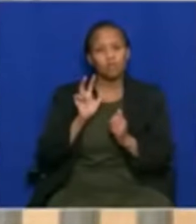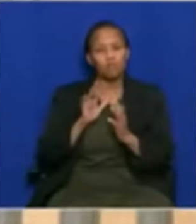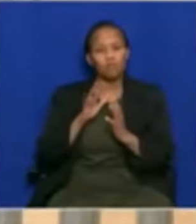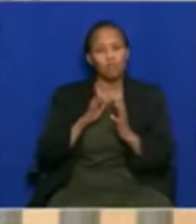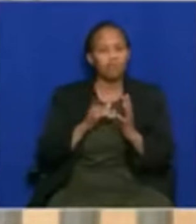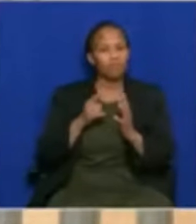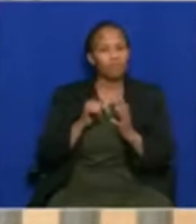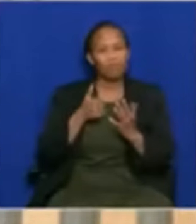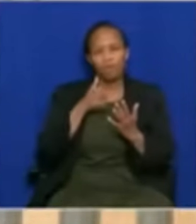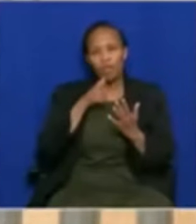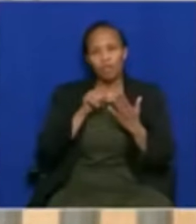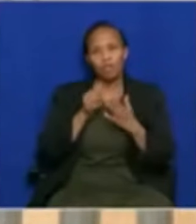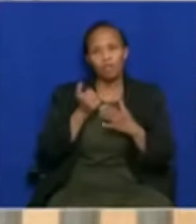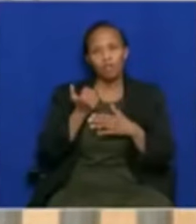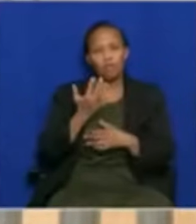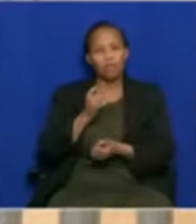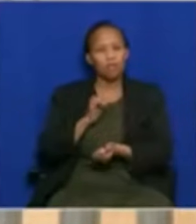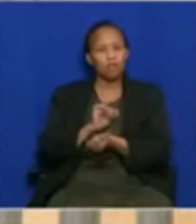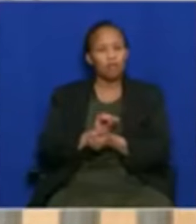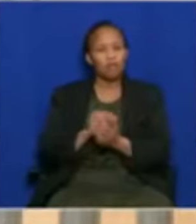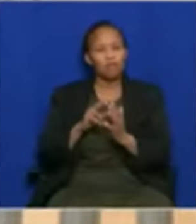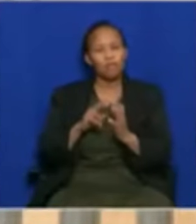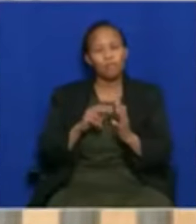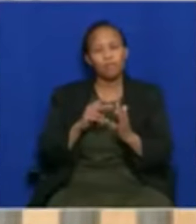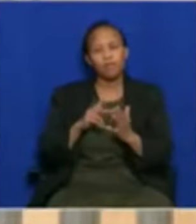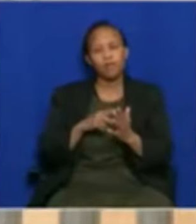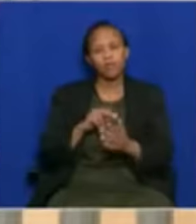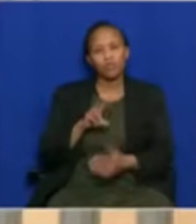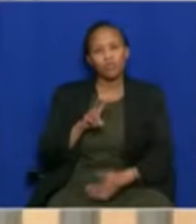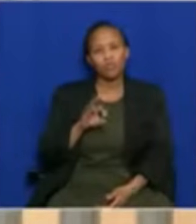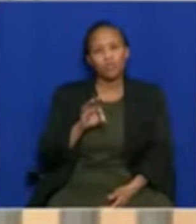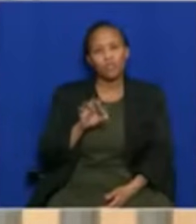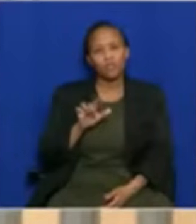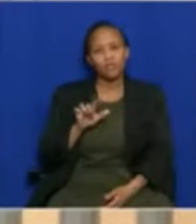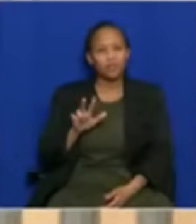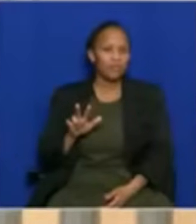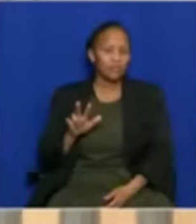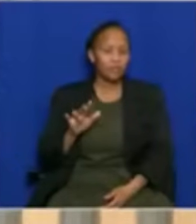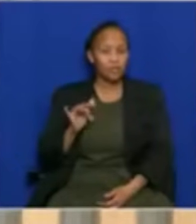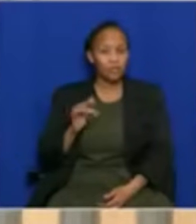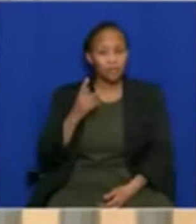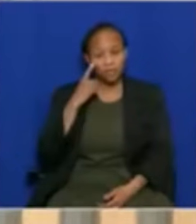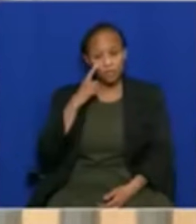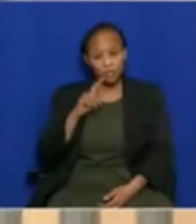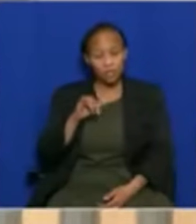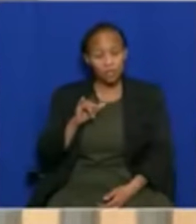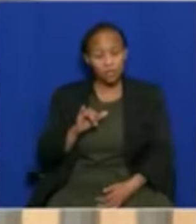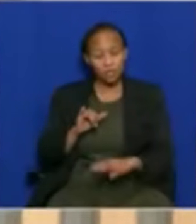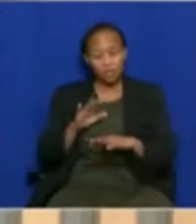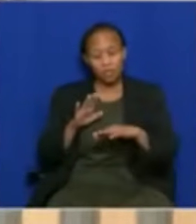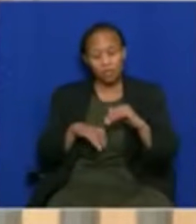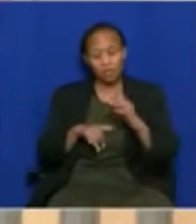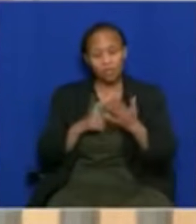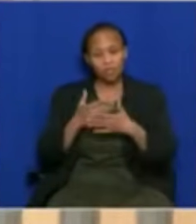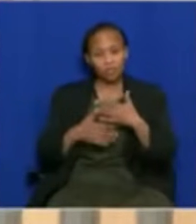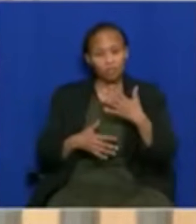Page 2378, we just looked, the one to which the charge sheet is attached.